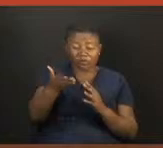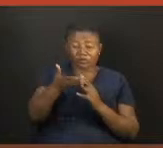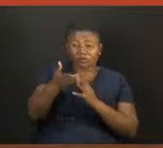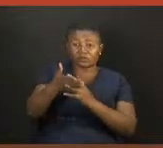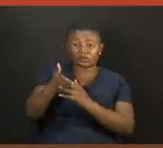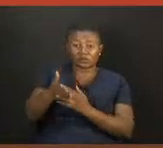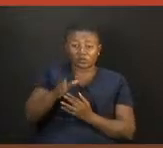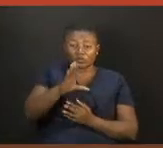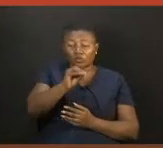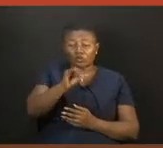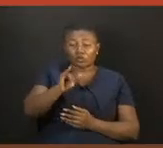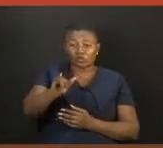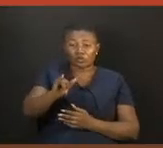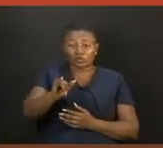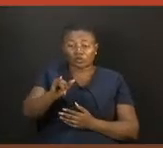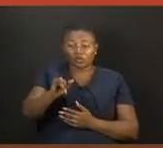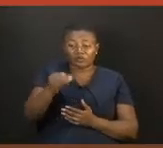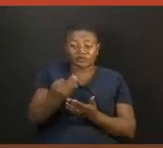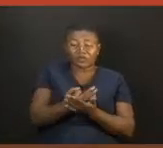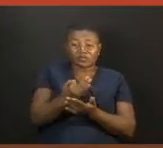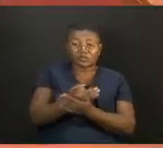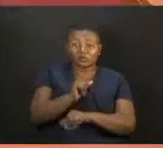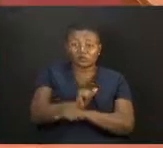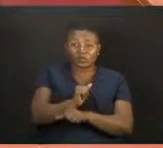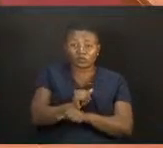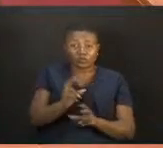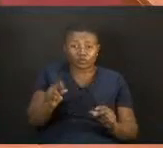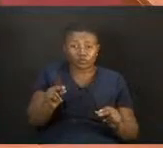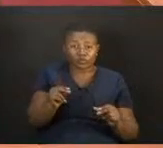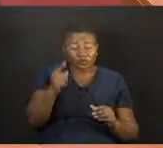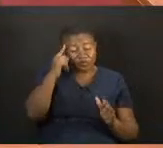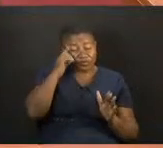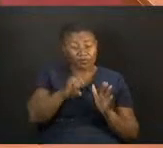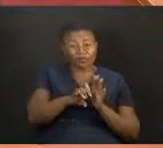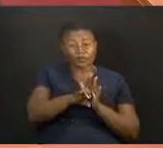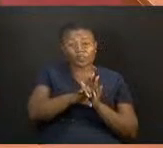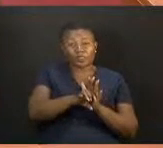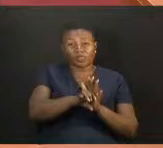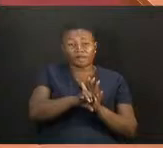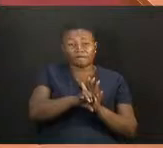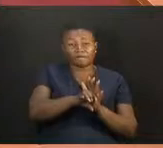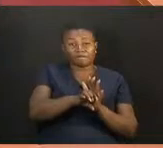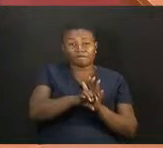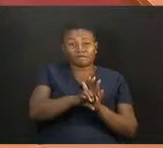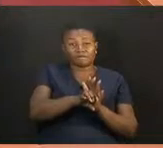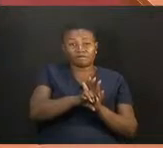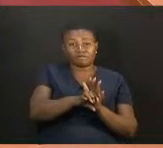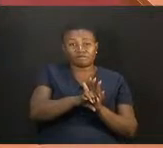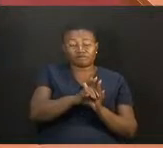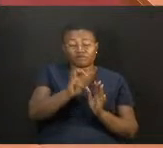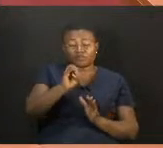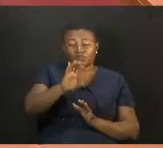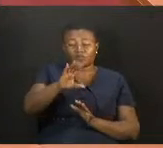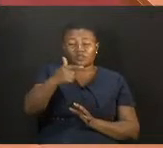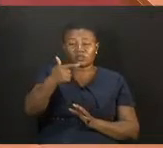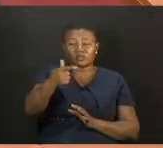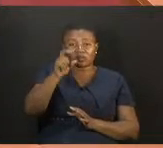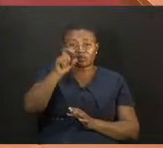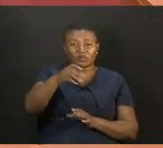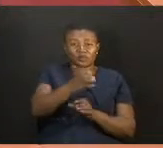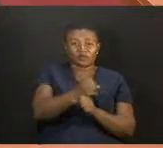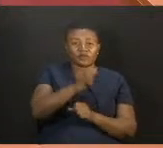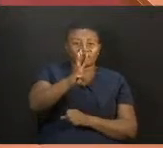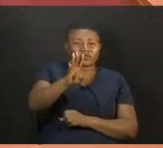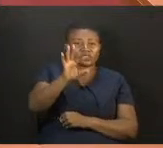is financially weakened. For instance, if you take the cash waterfall mechanism, ECG was to get 49